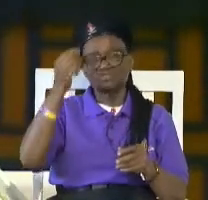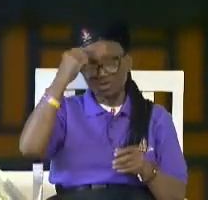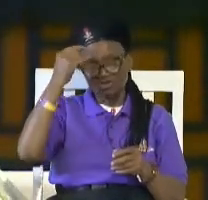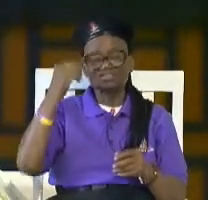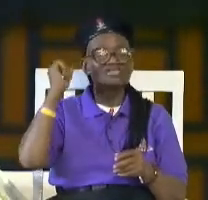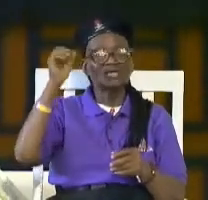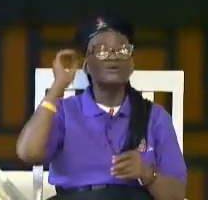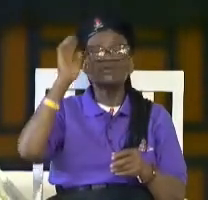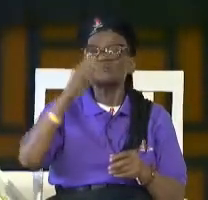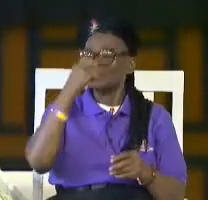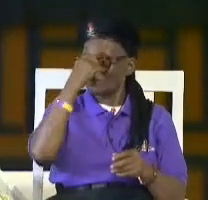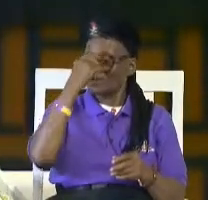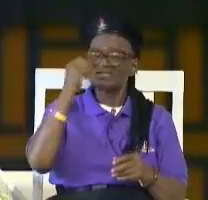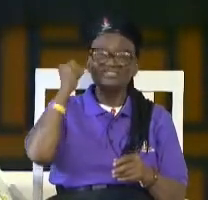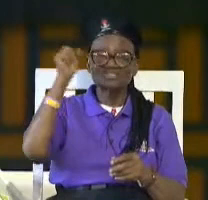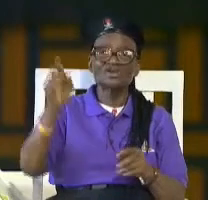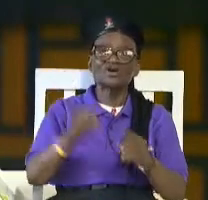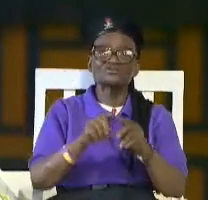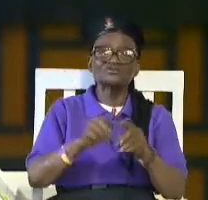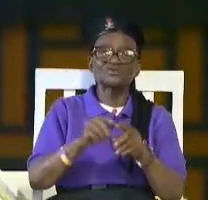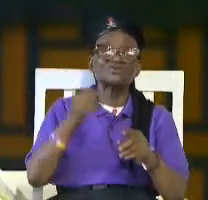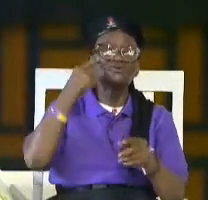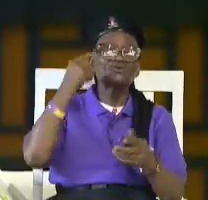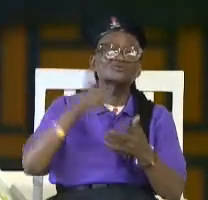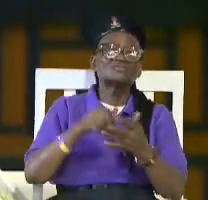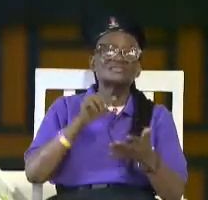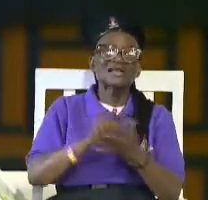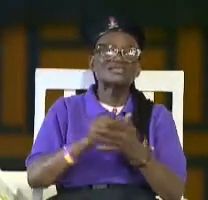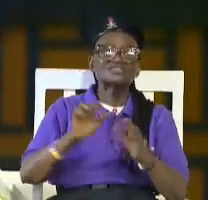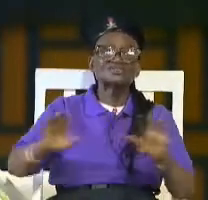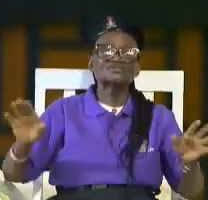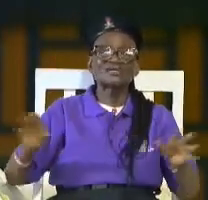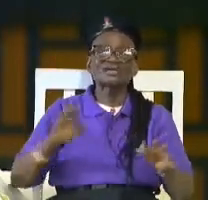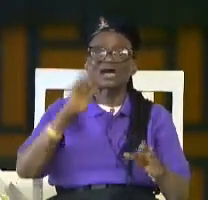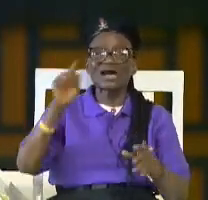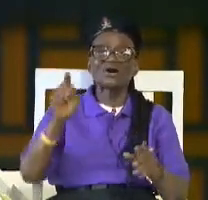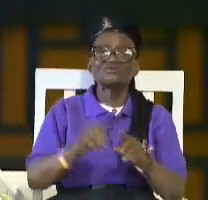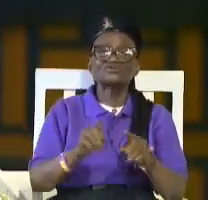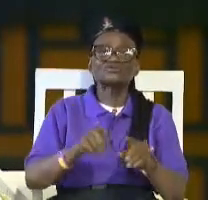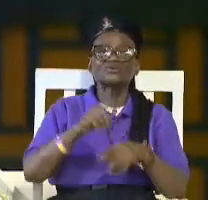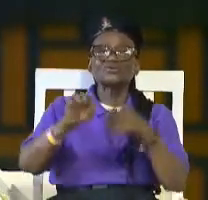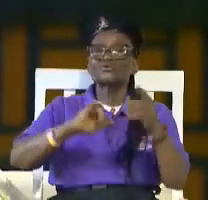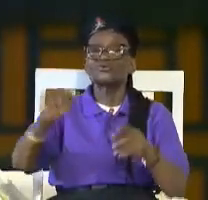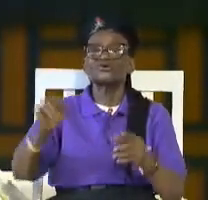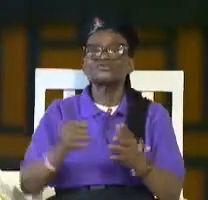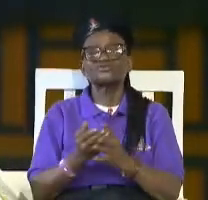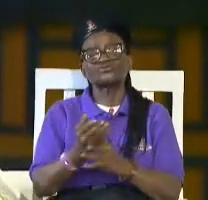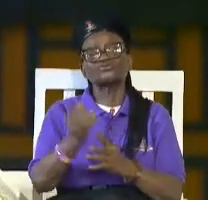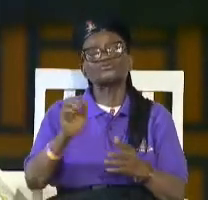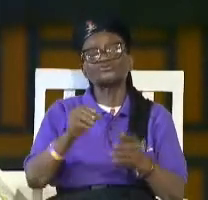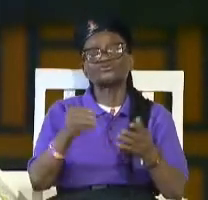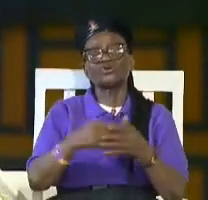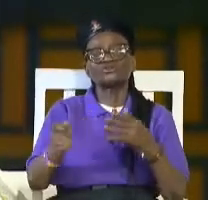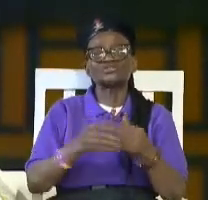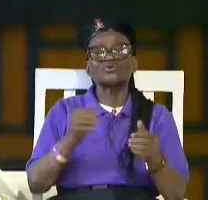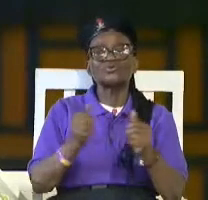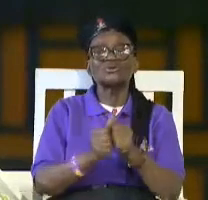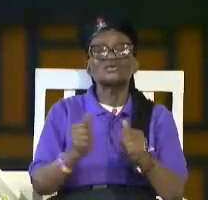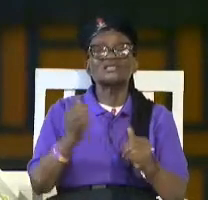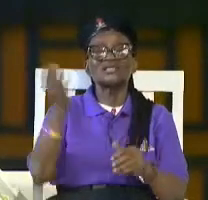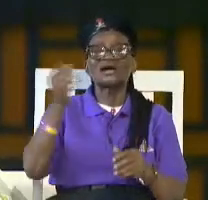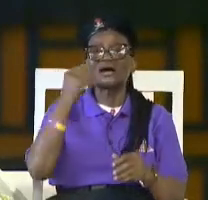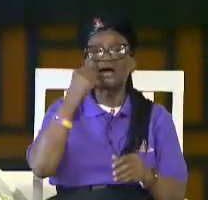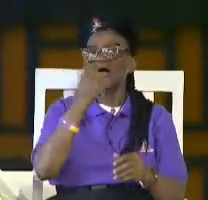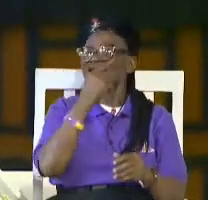blind. She also noticed that her children were also going through the same ordeal with their eyes.